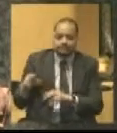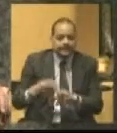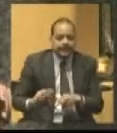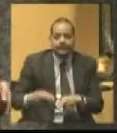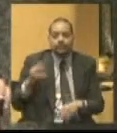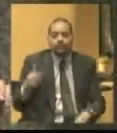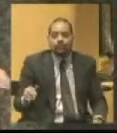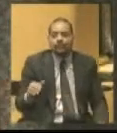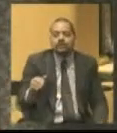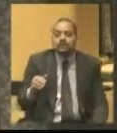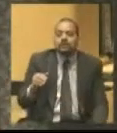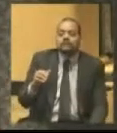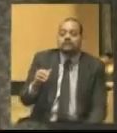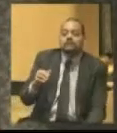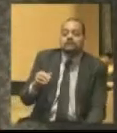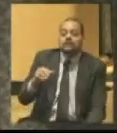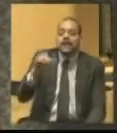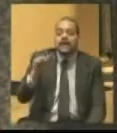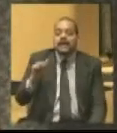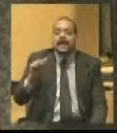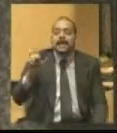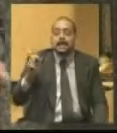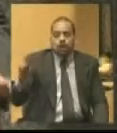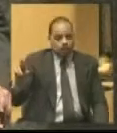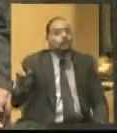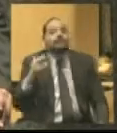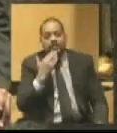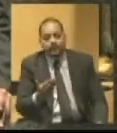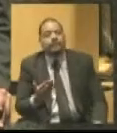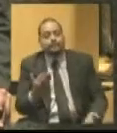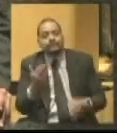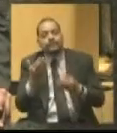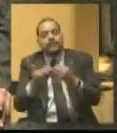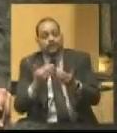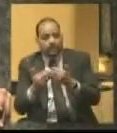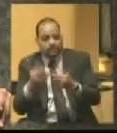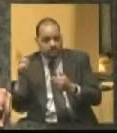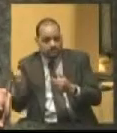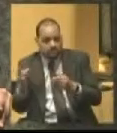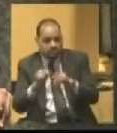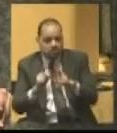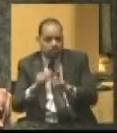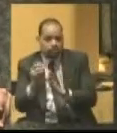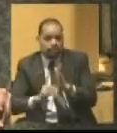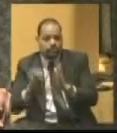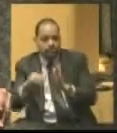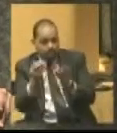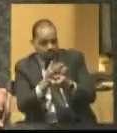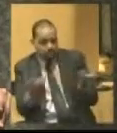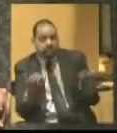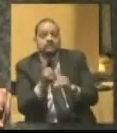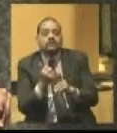ground. I'm going to quote extensively from Ayres' diary, but I need to warn you in advance that although Ayres was a minister and a